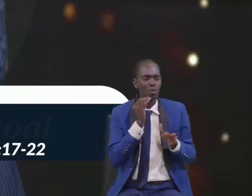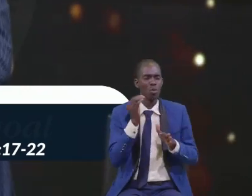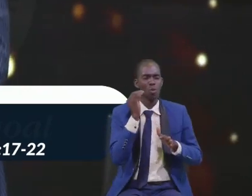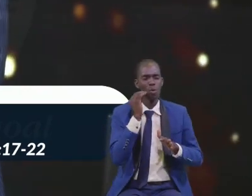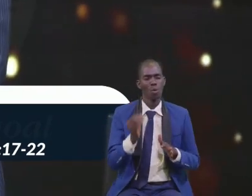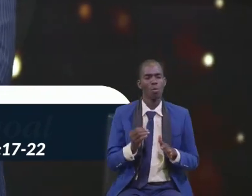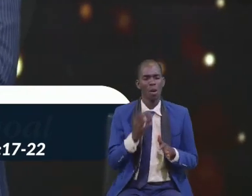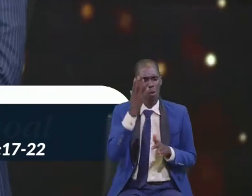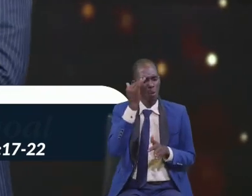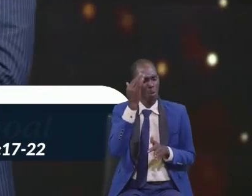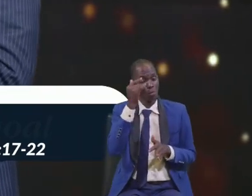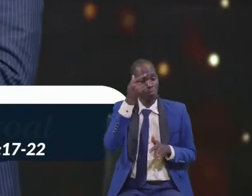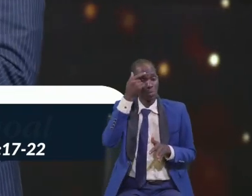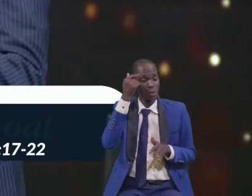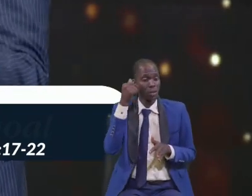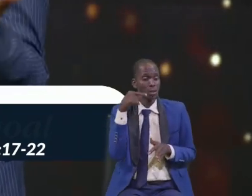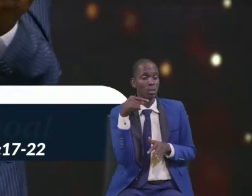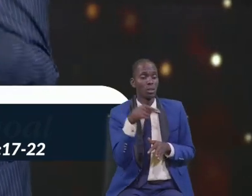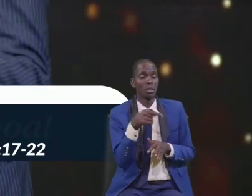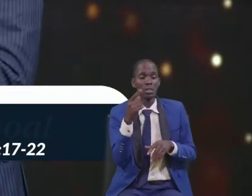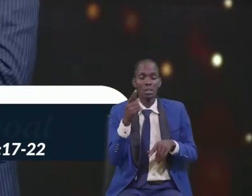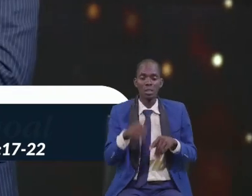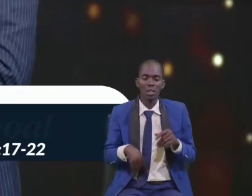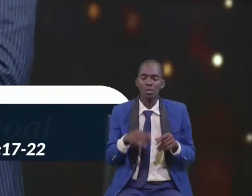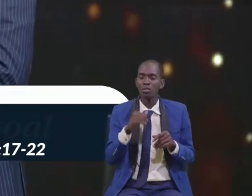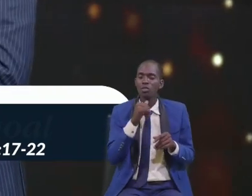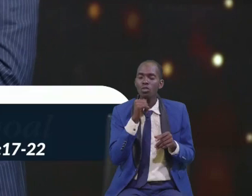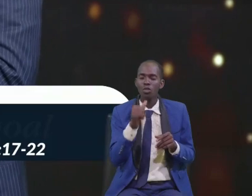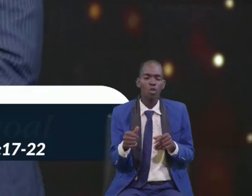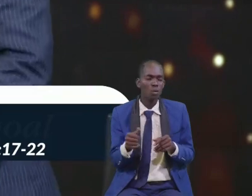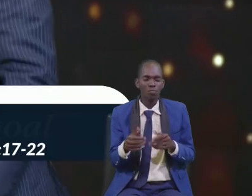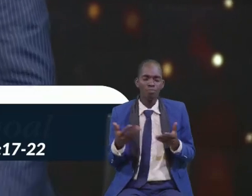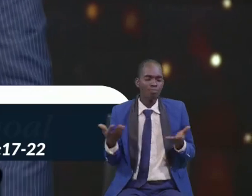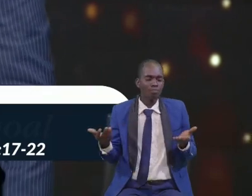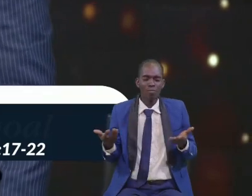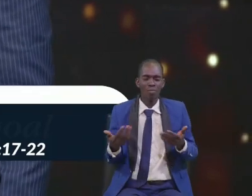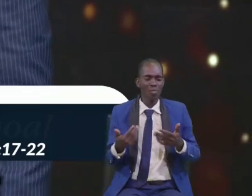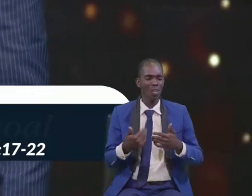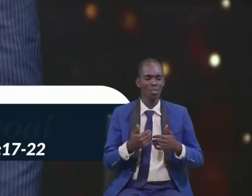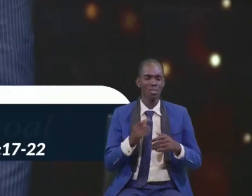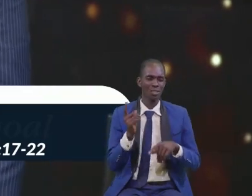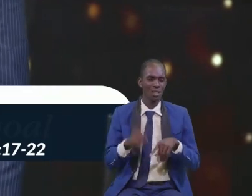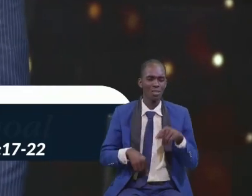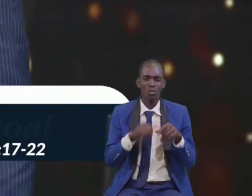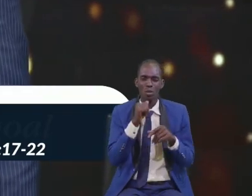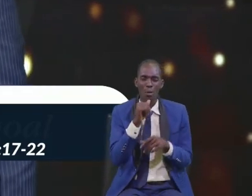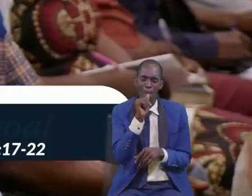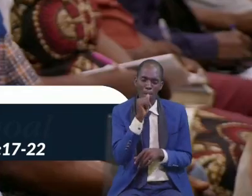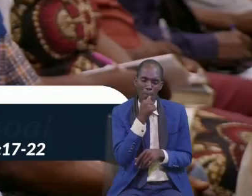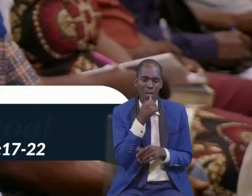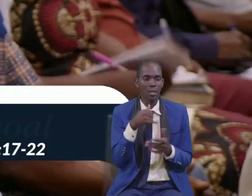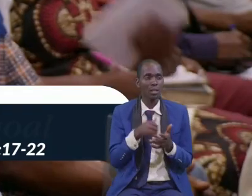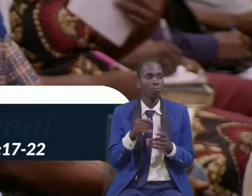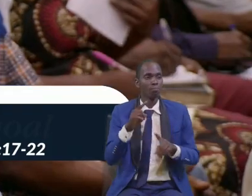of the trial in the home, the faith is burnt up. He cannot stand. I will